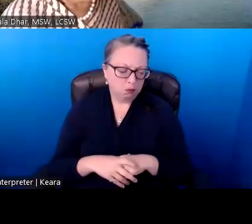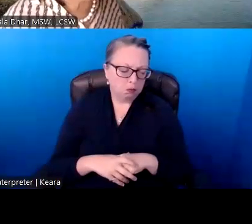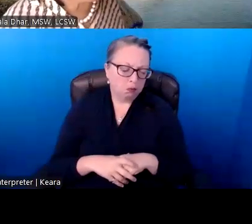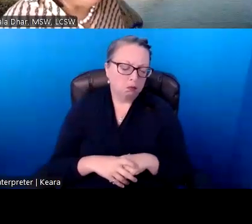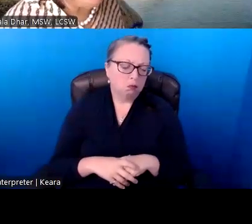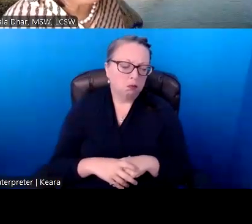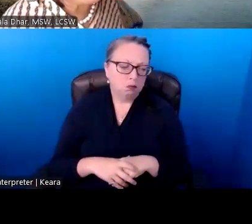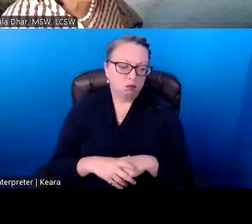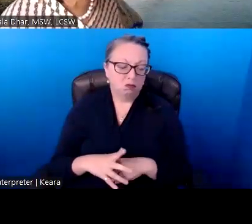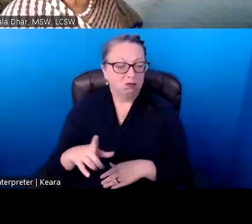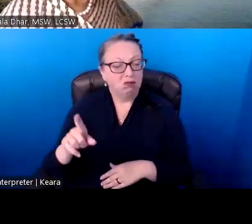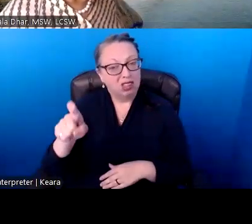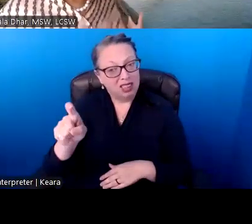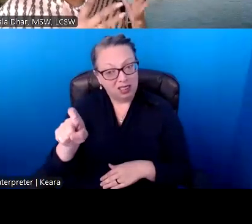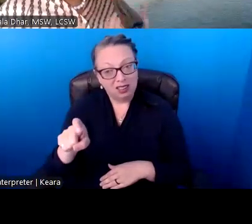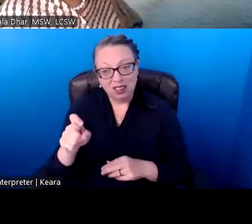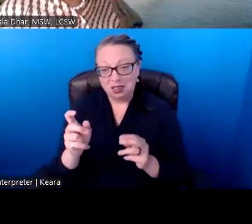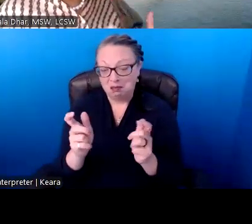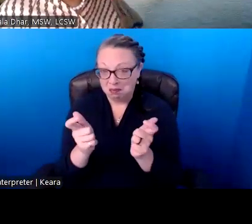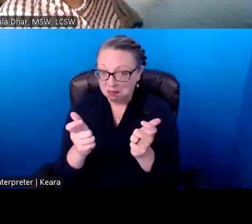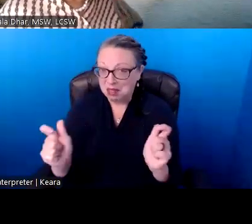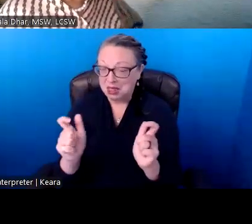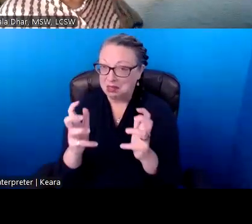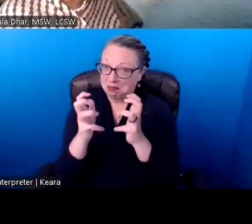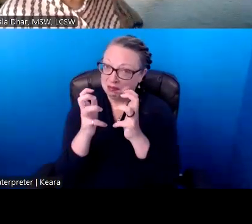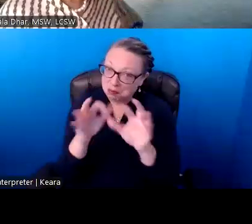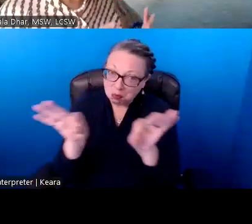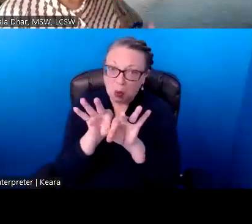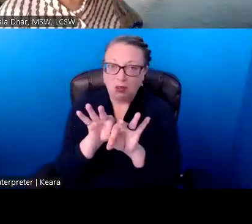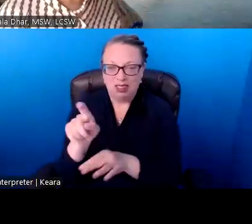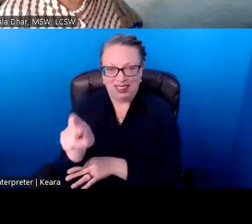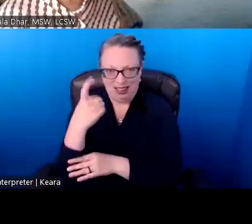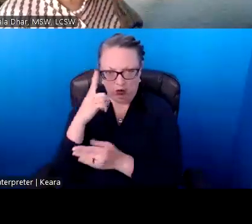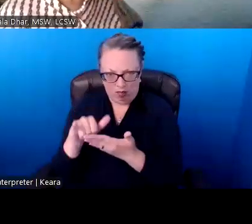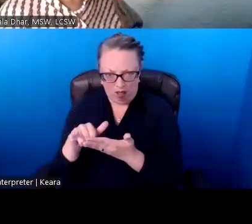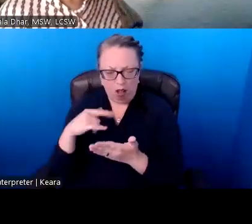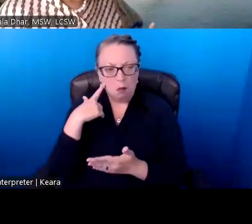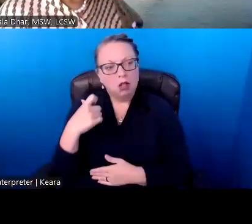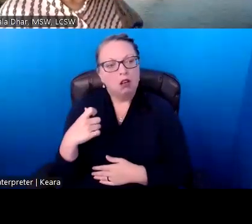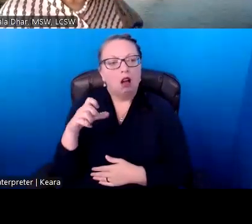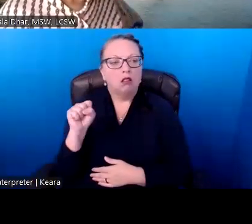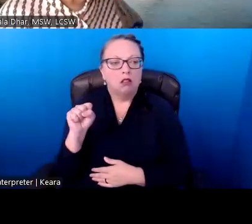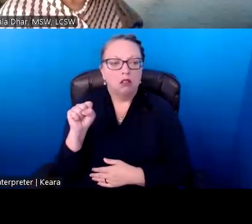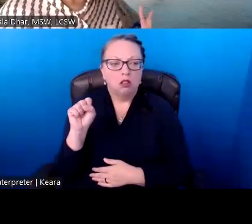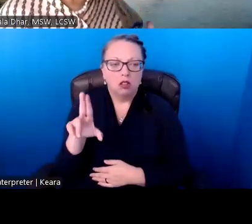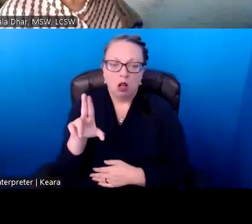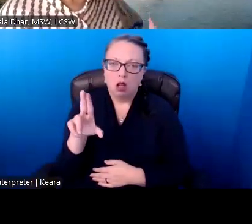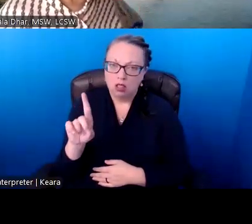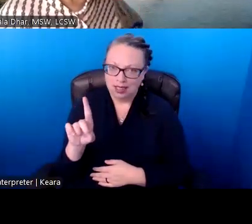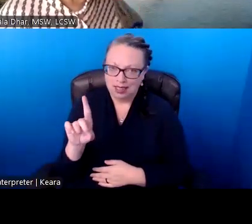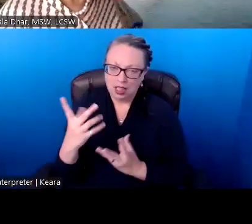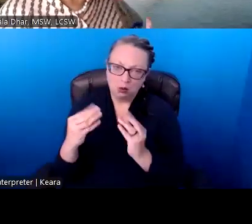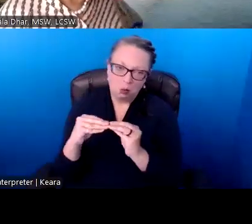there's an urgent need for it because, as I mentioned earlier, substance use has far